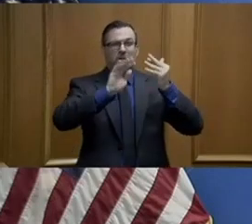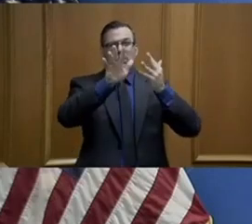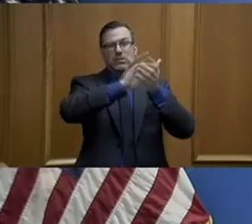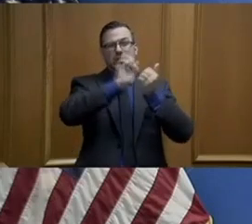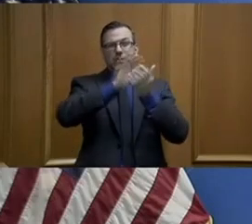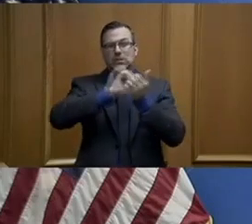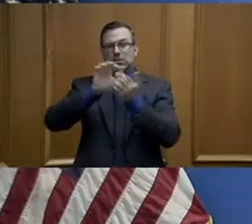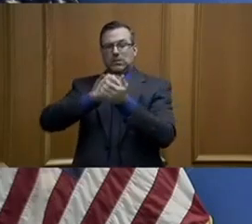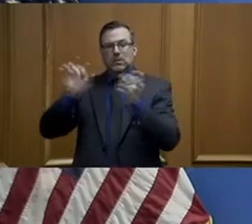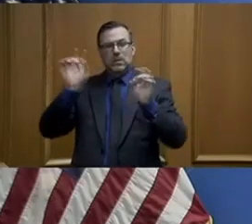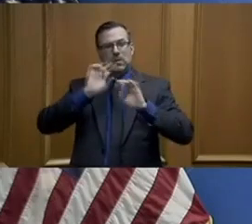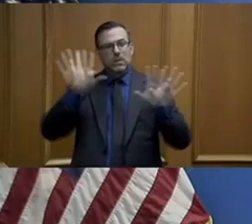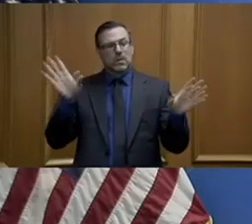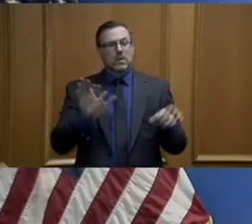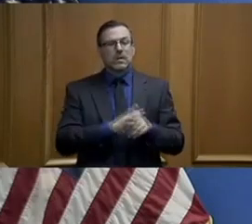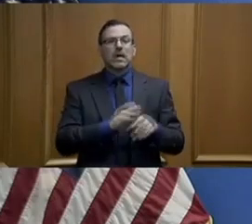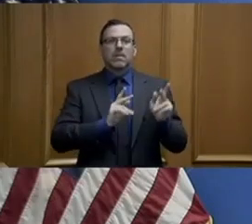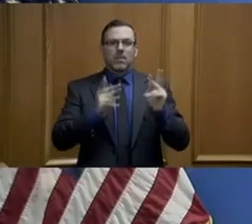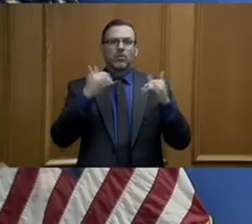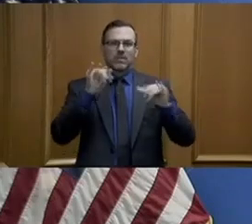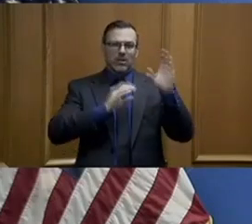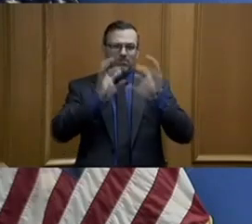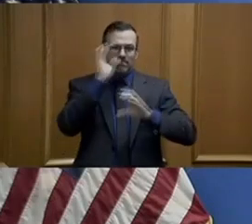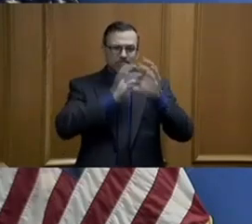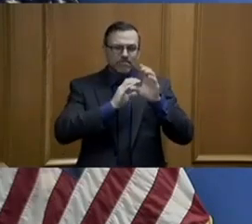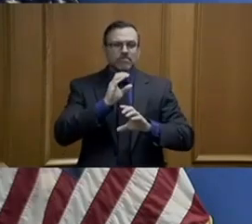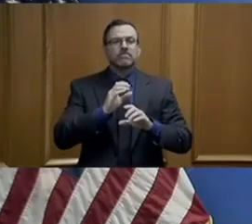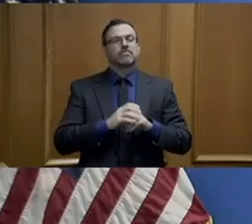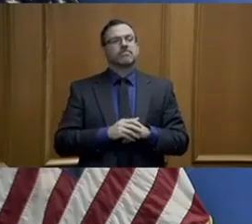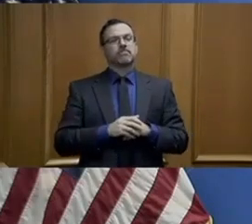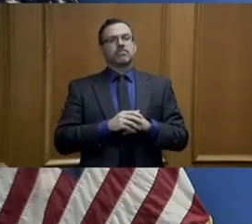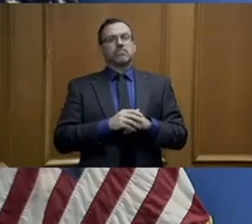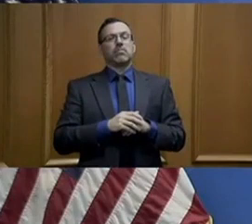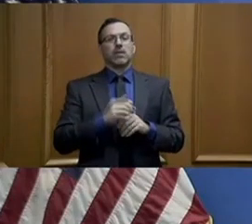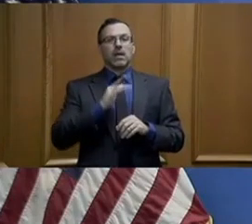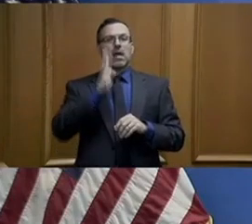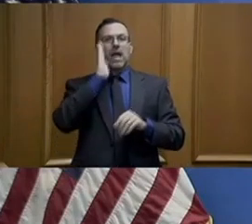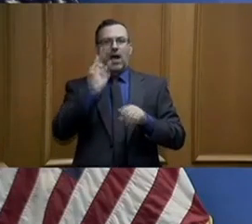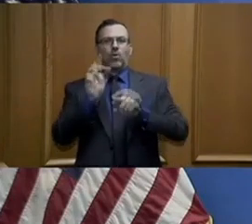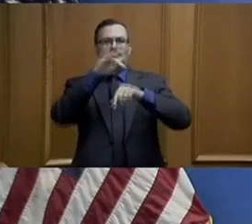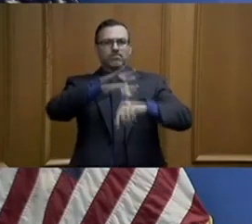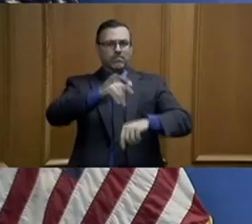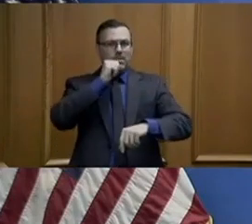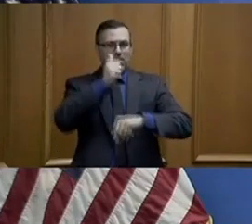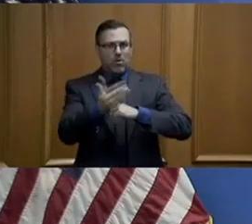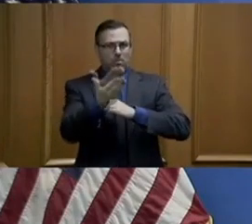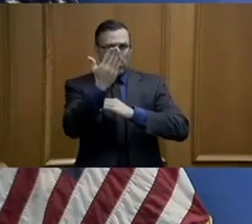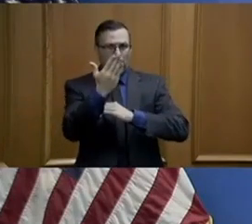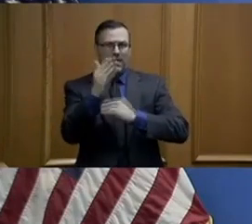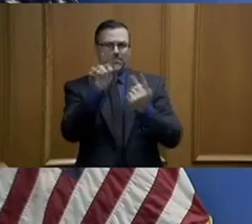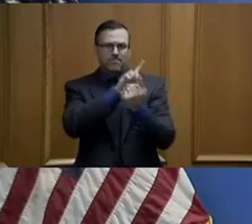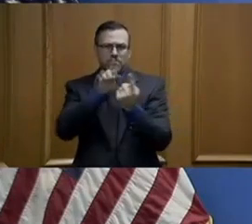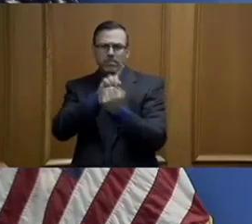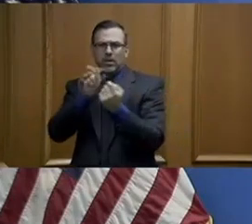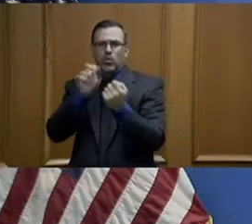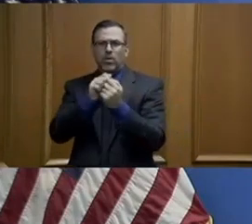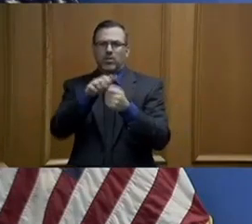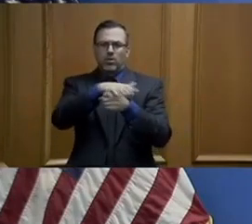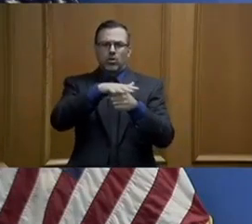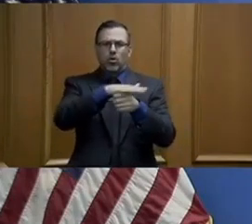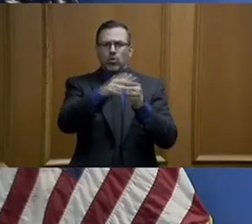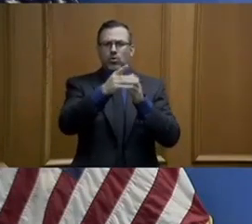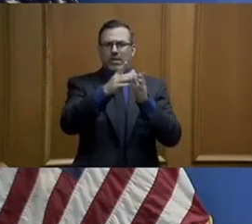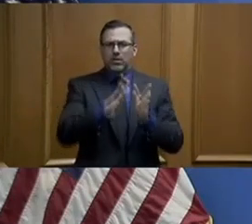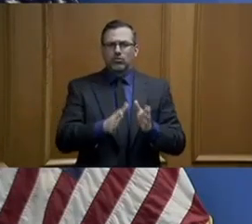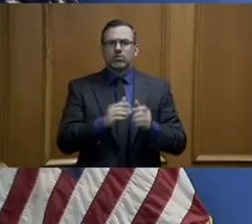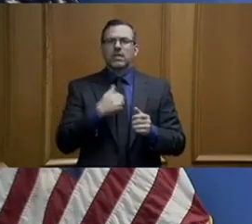and rescue efforts are continuing. I'll be traveling to the area tomorrow morning to survey damage and meet with local leaders. I spoke today